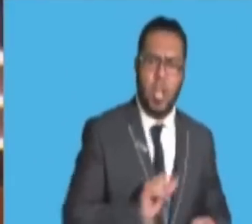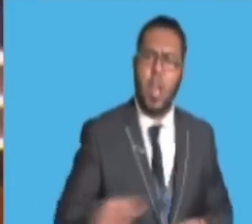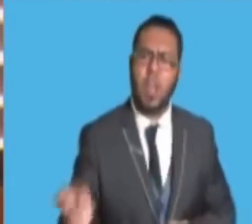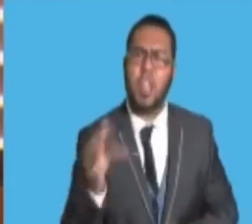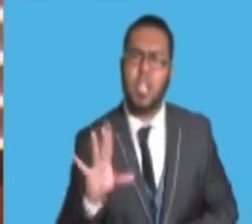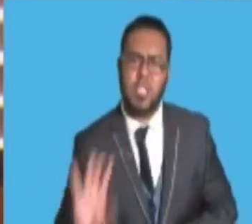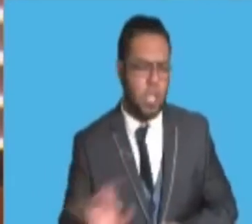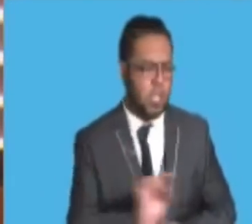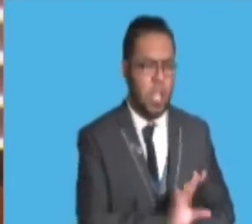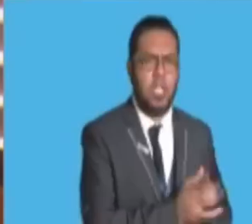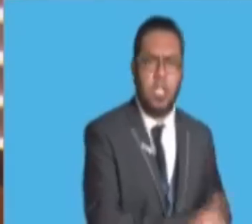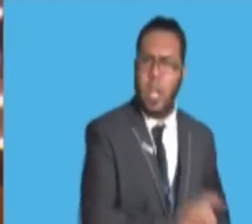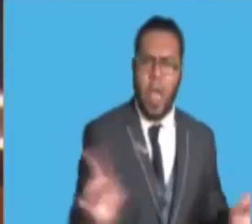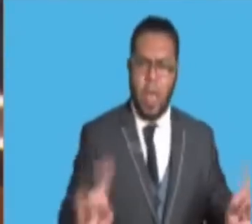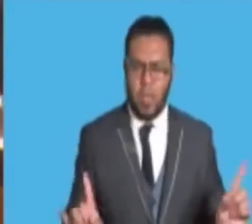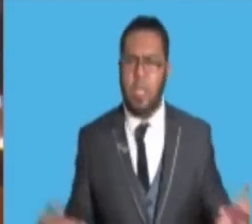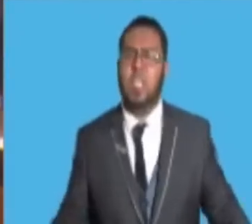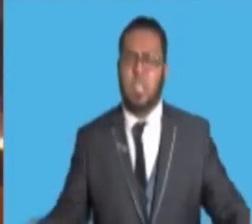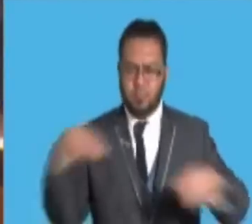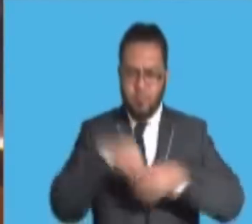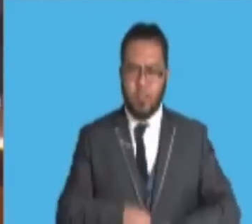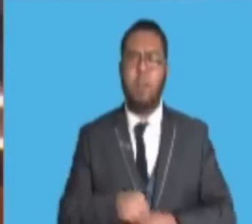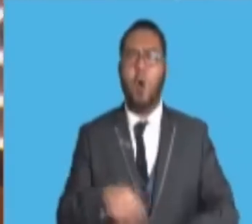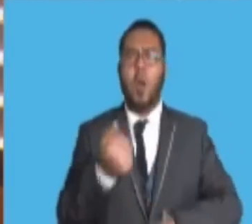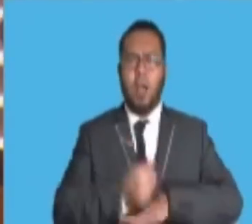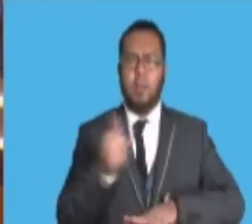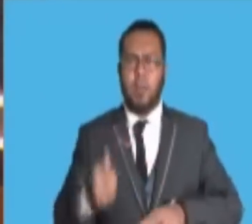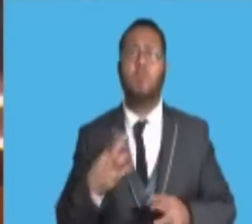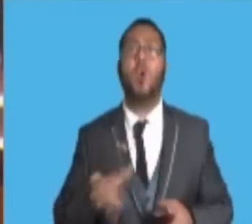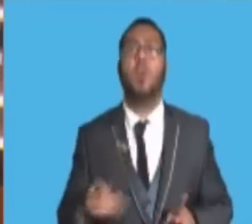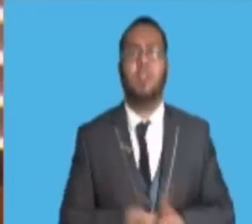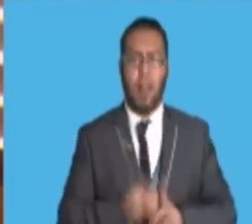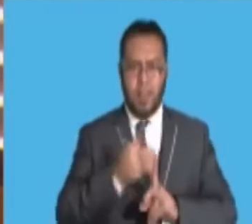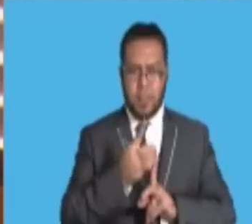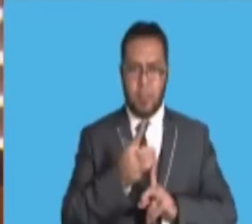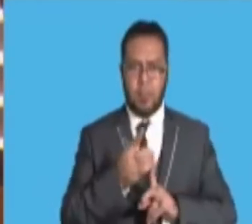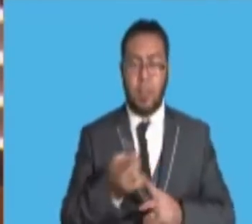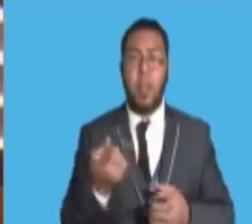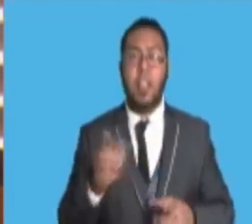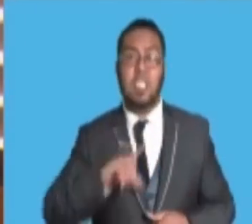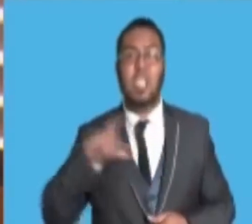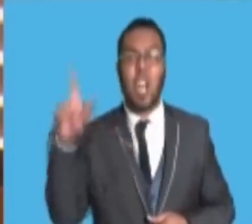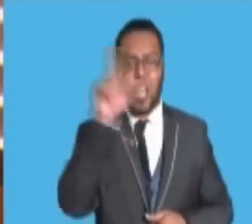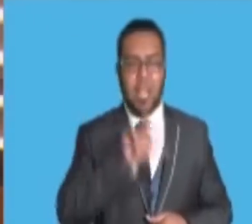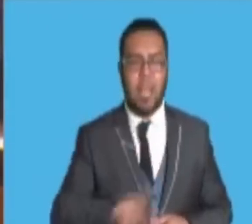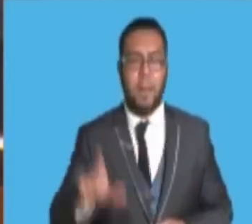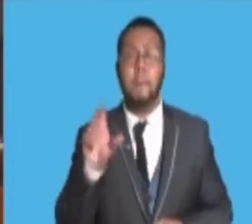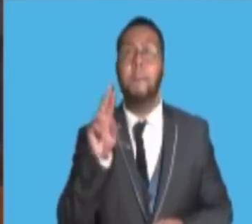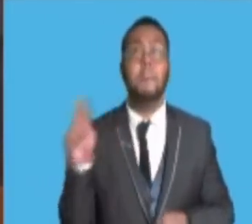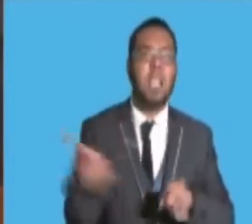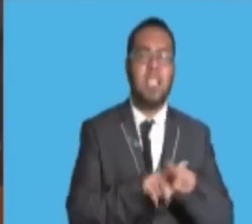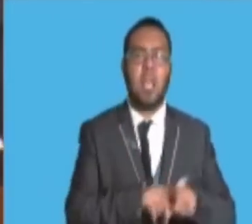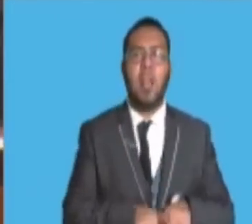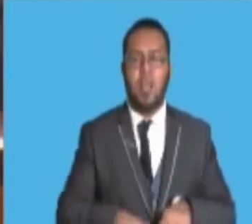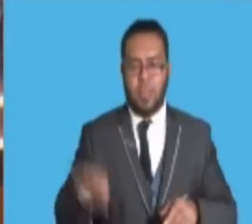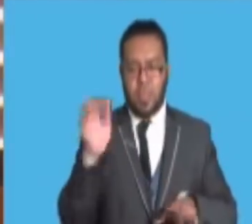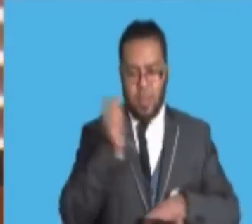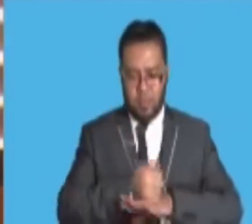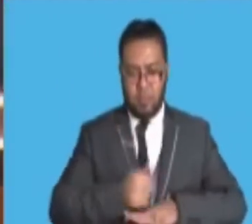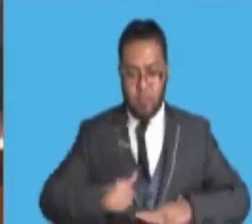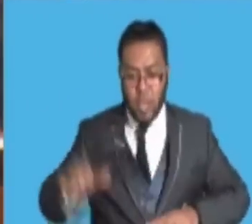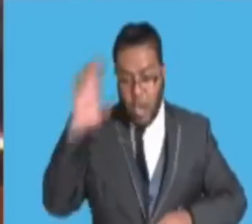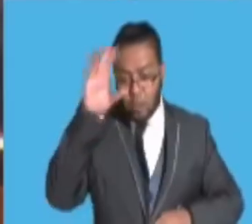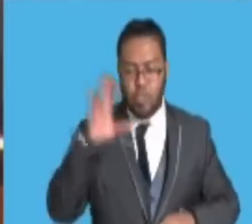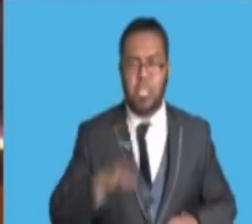is placed in government coffers for development. Number five, the secular state means the state is neutral, Madam Speaker. Apart from